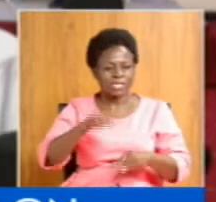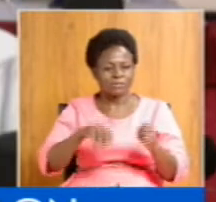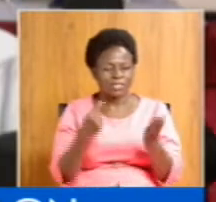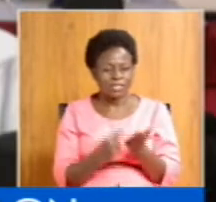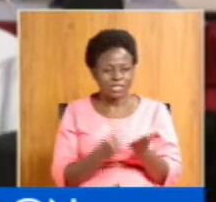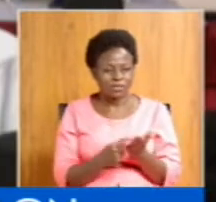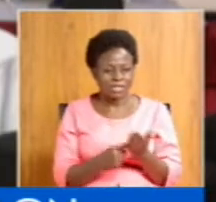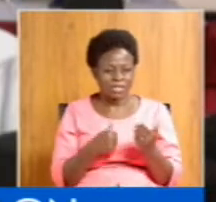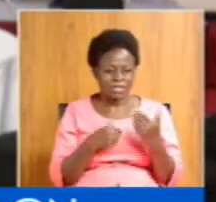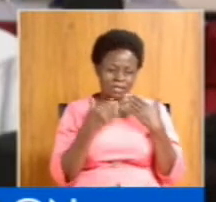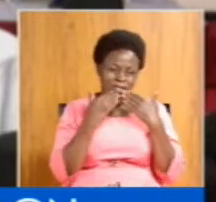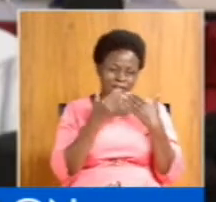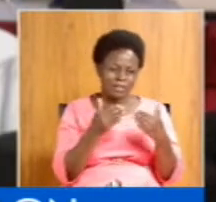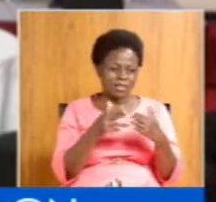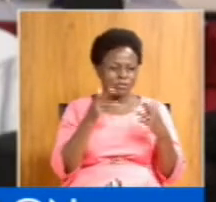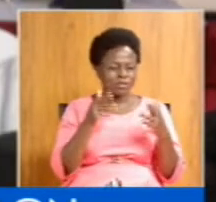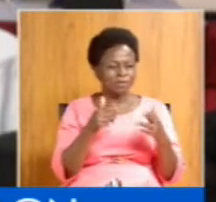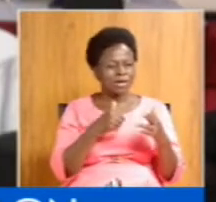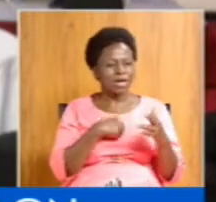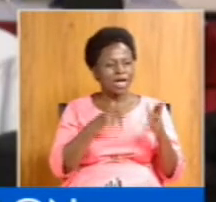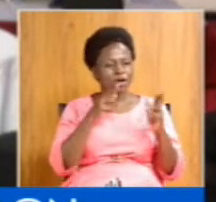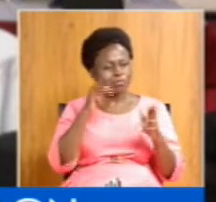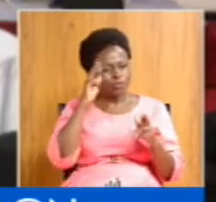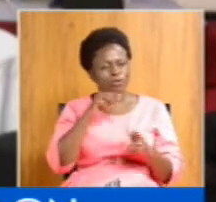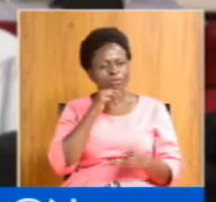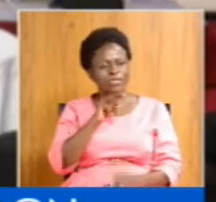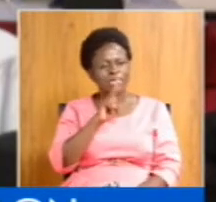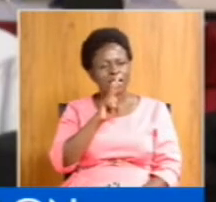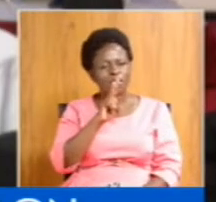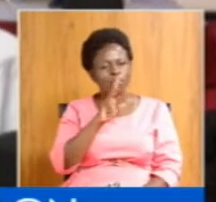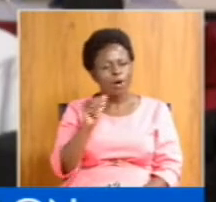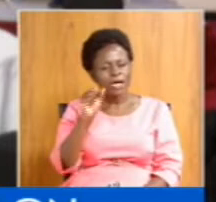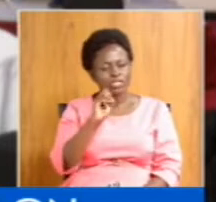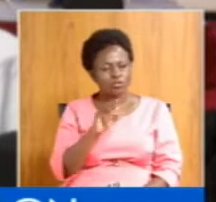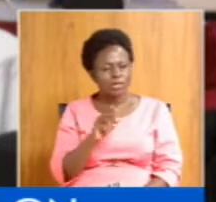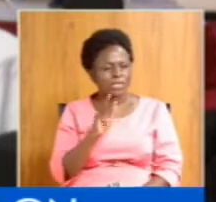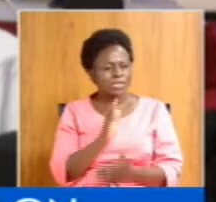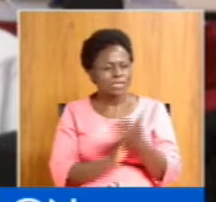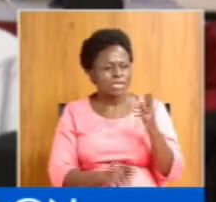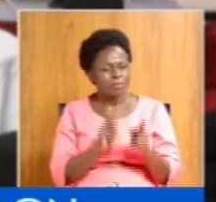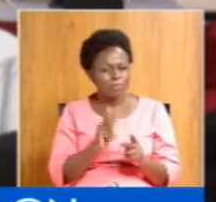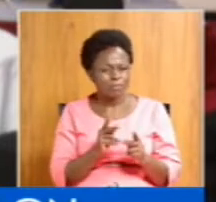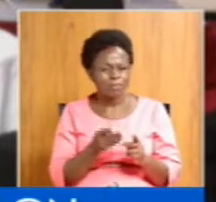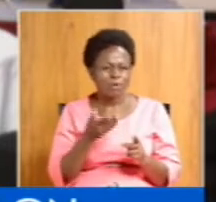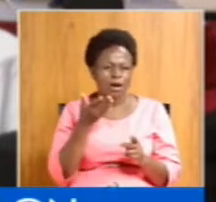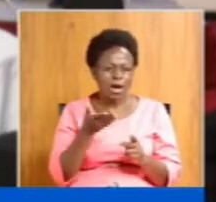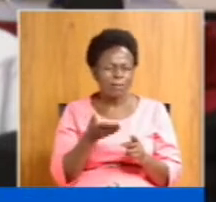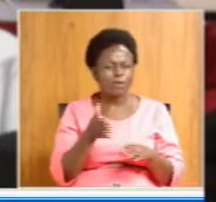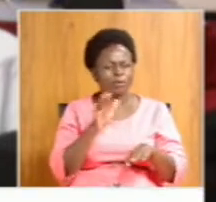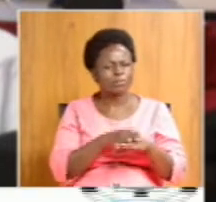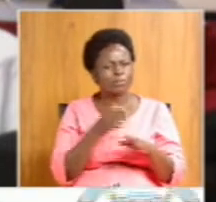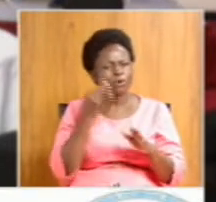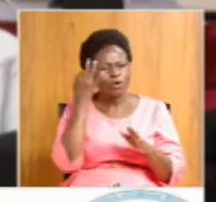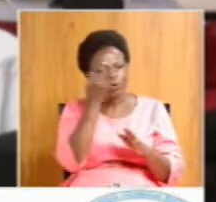Uganda. Thank you very much. But I hope you know, Mr. Waiswa, that right now there will be people who should be streaming this live on